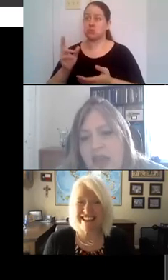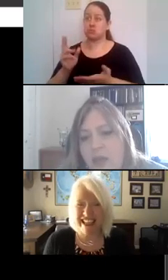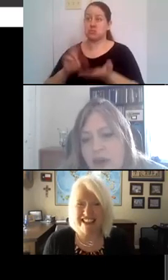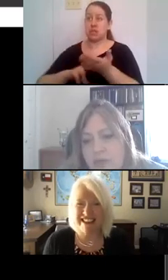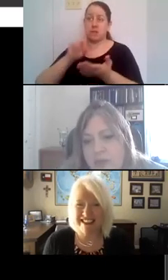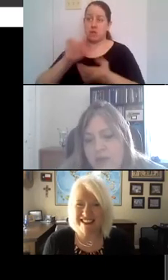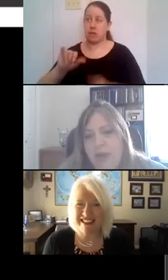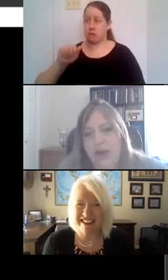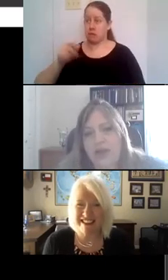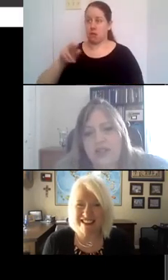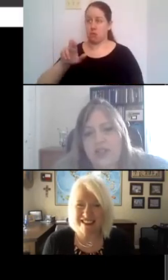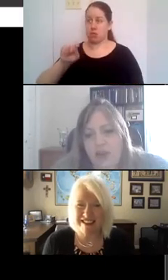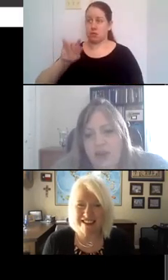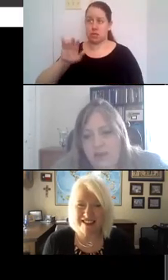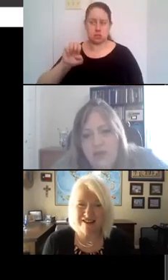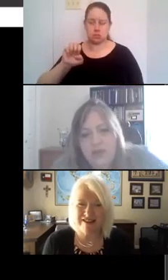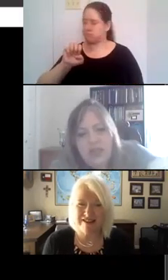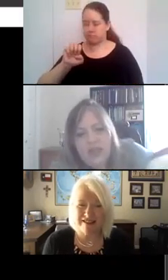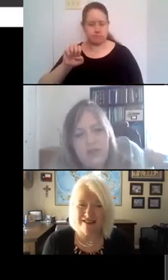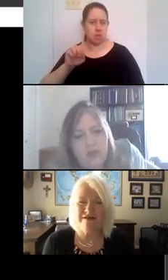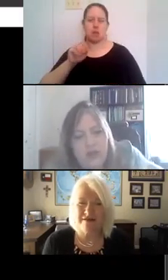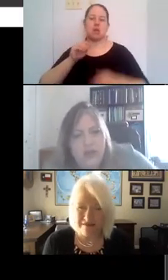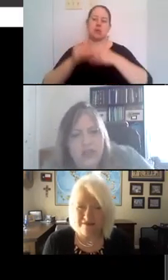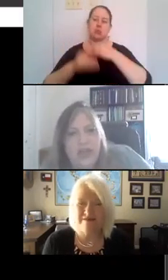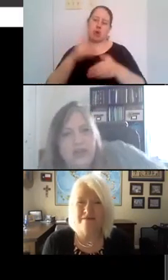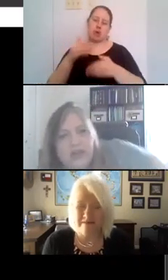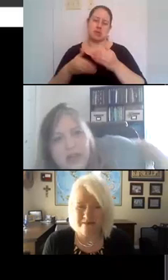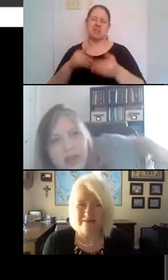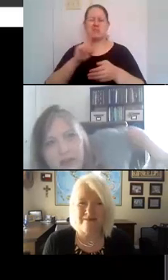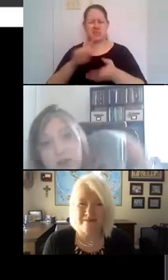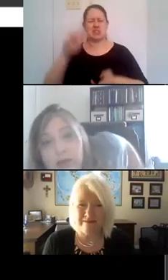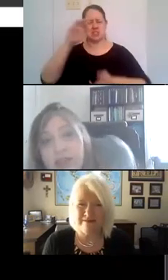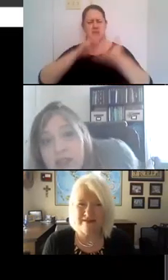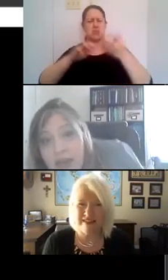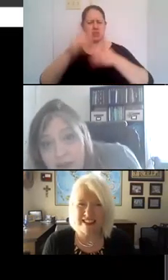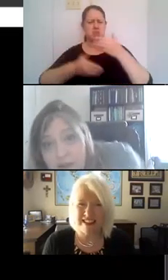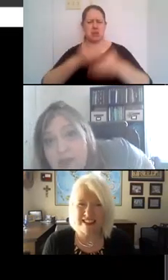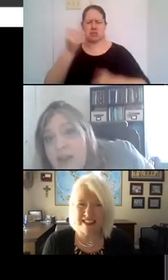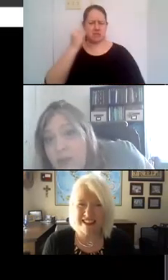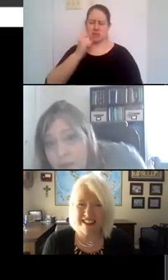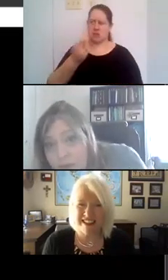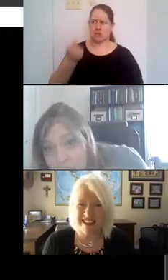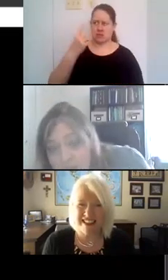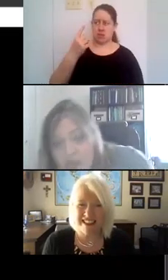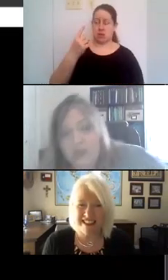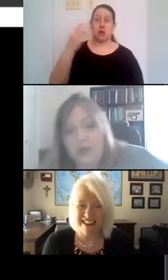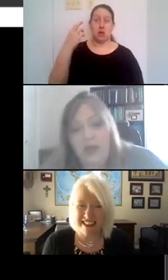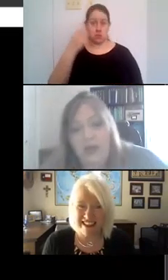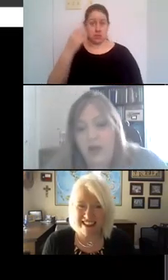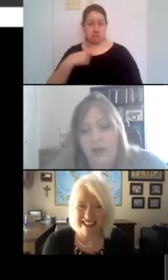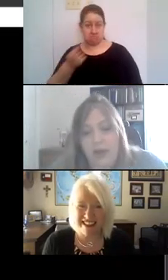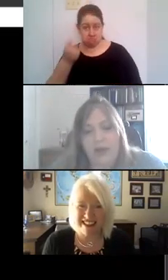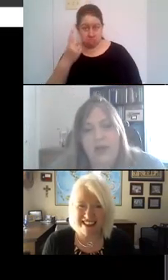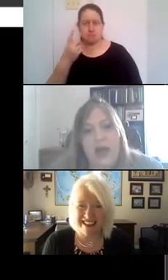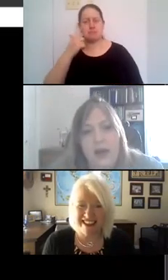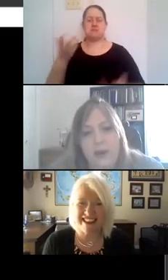process and we help them through that process. It's very confusing if you don't understand it. The only reason I do is because I went through an apprenticeship, so I know